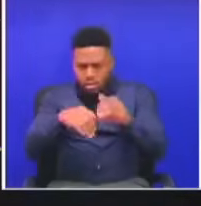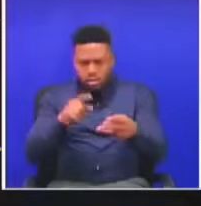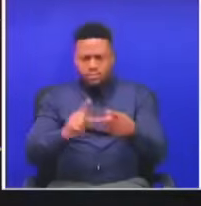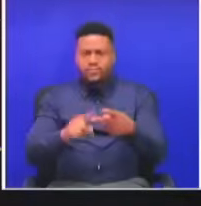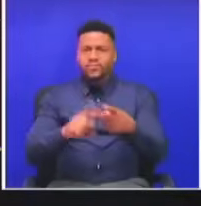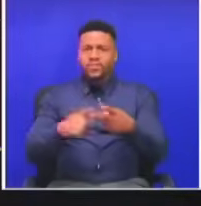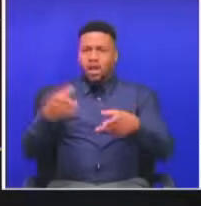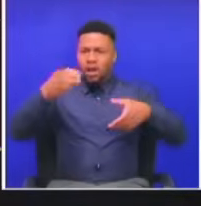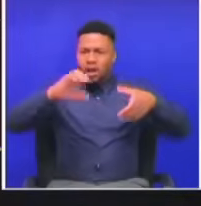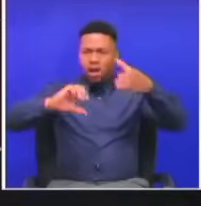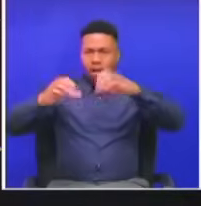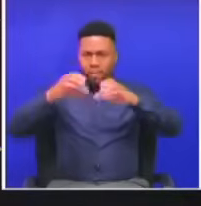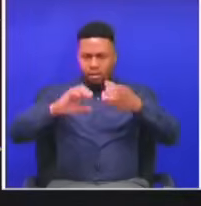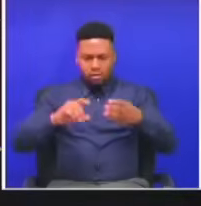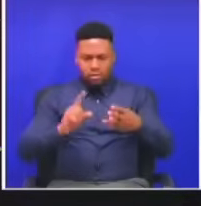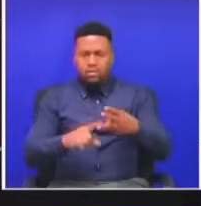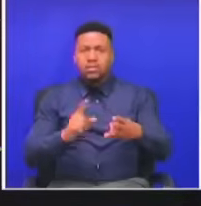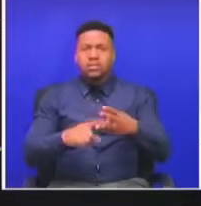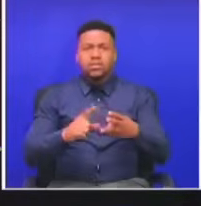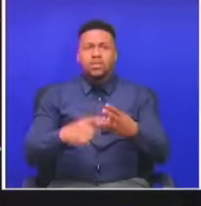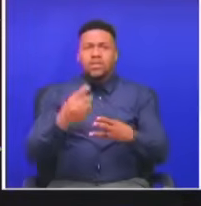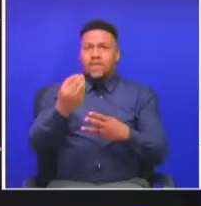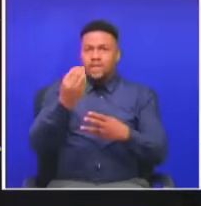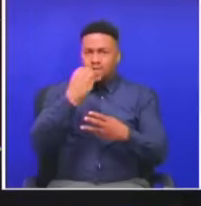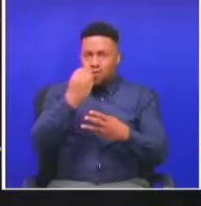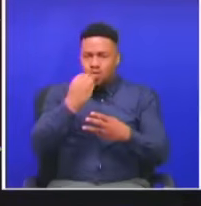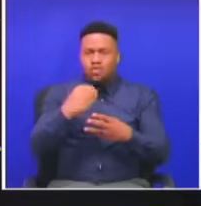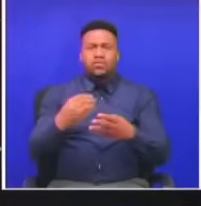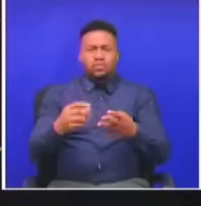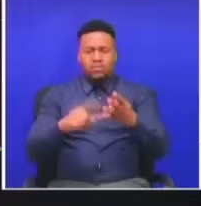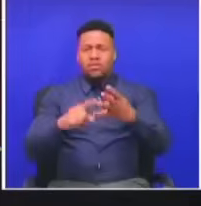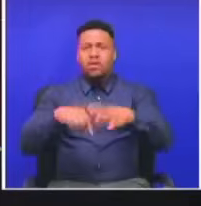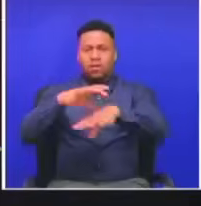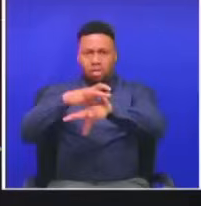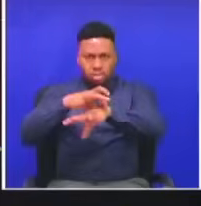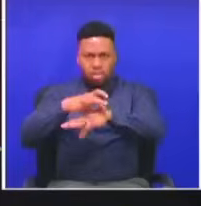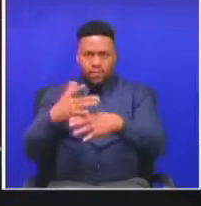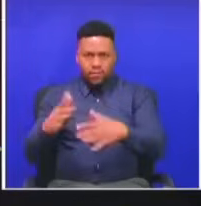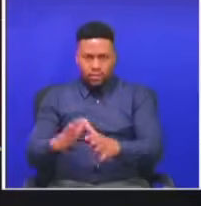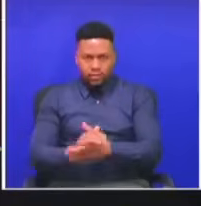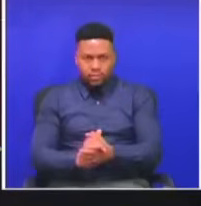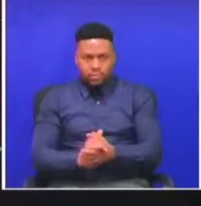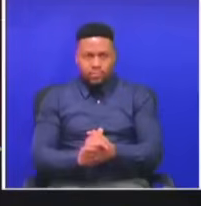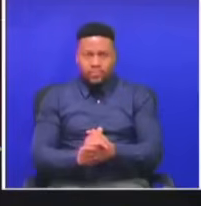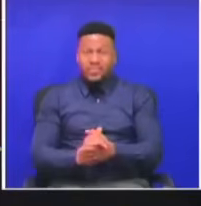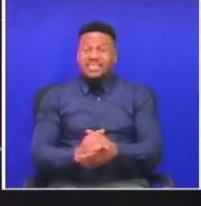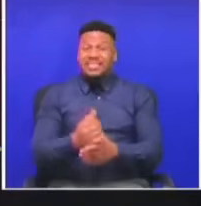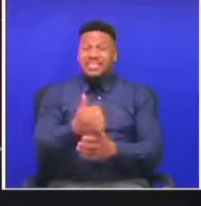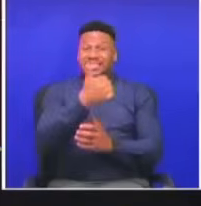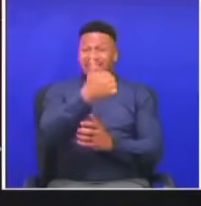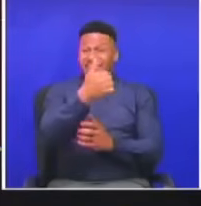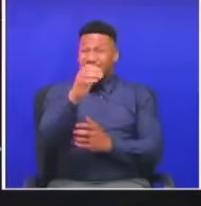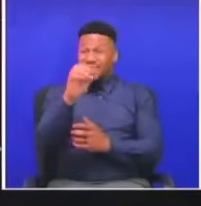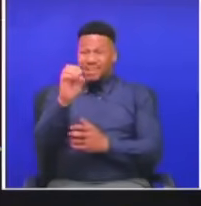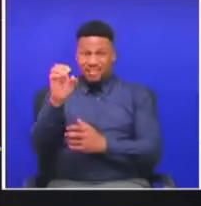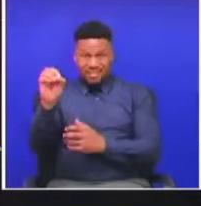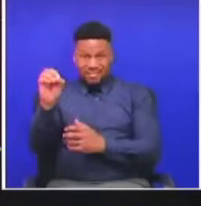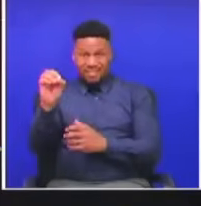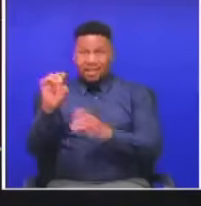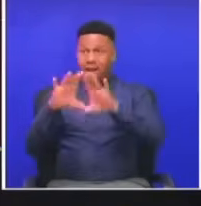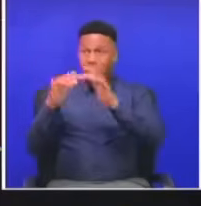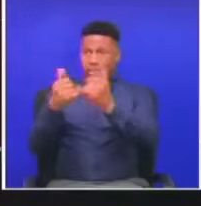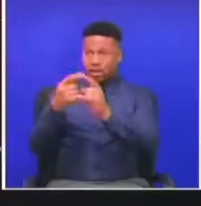and food chains. More than 600 United States companies operate in South